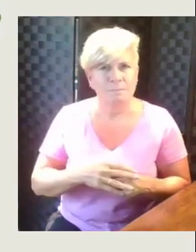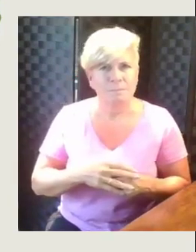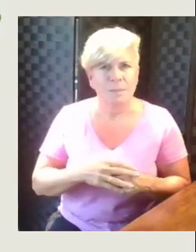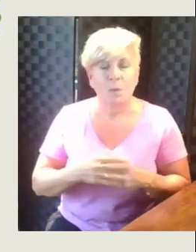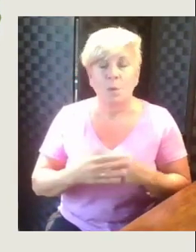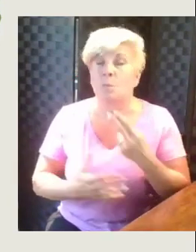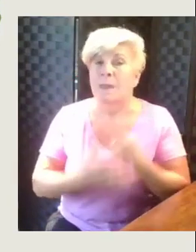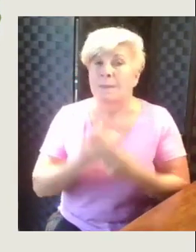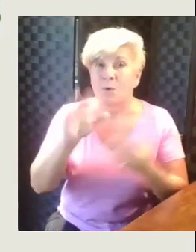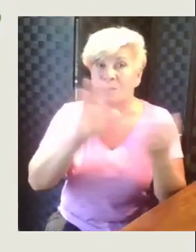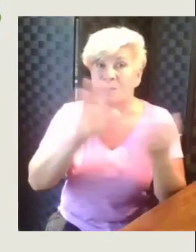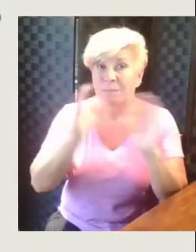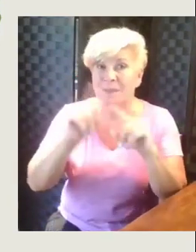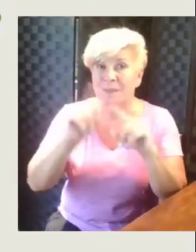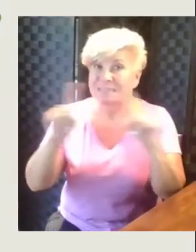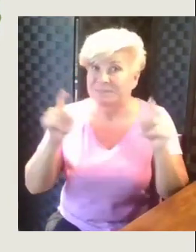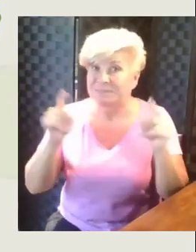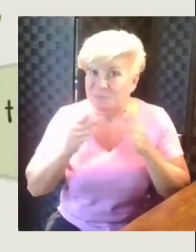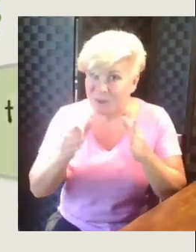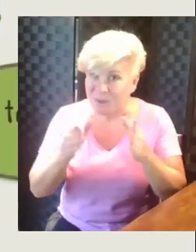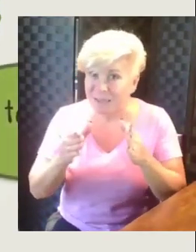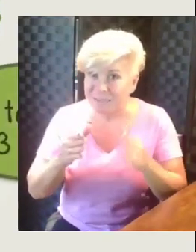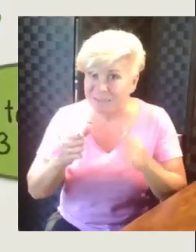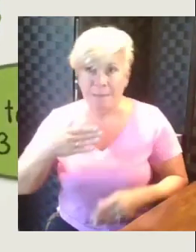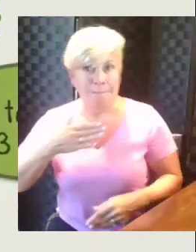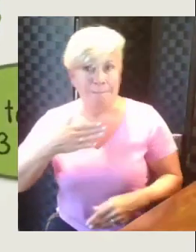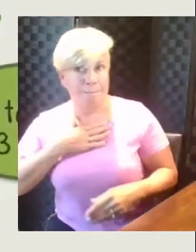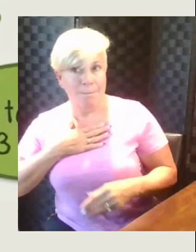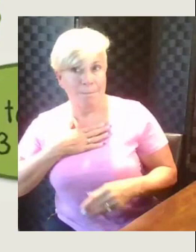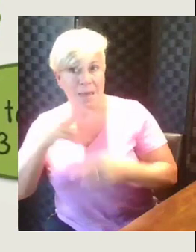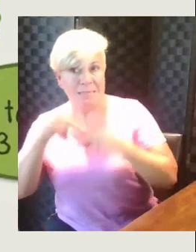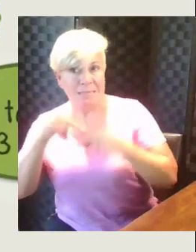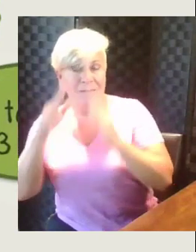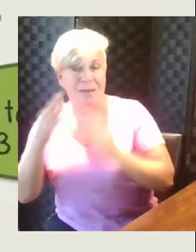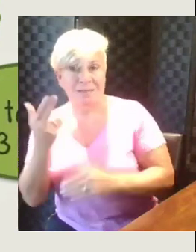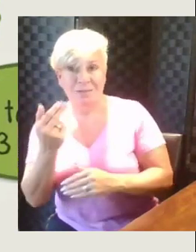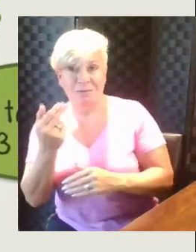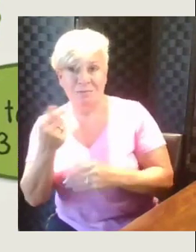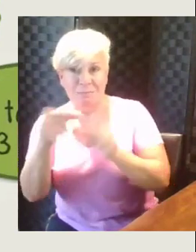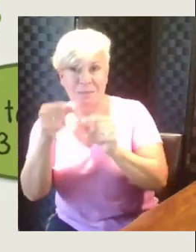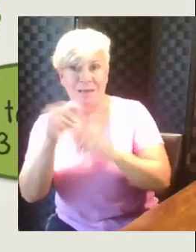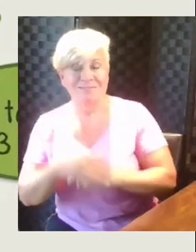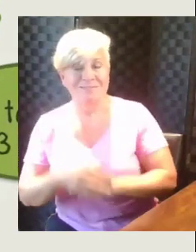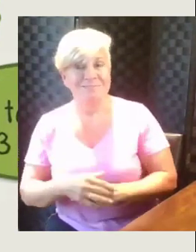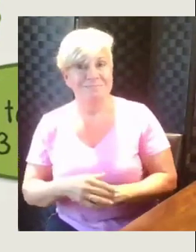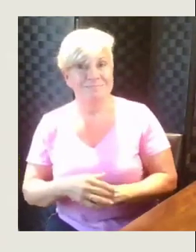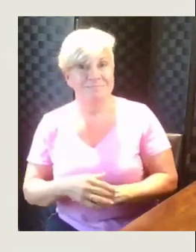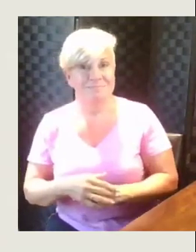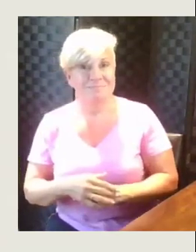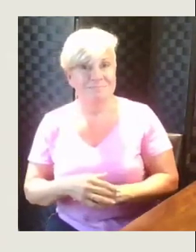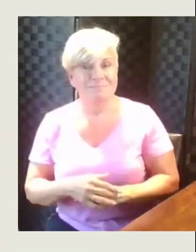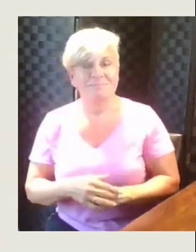We both compared it different ways. My tower has 13 blocks.